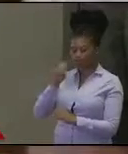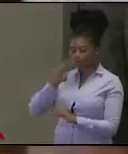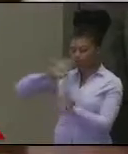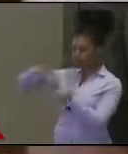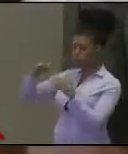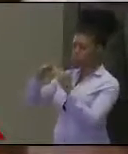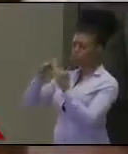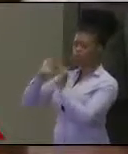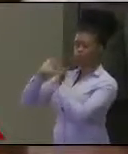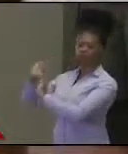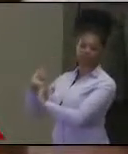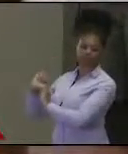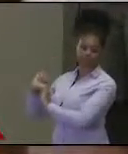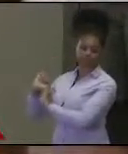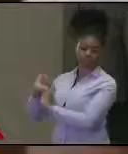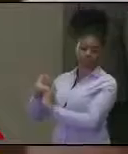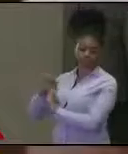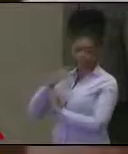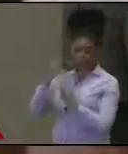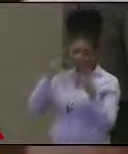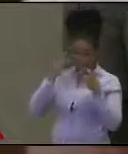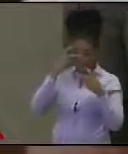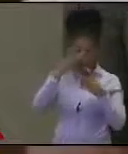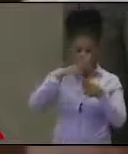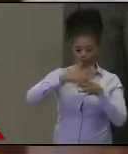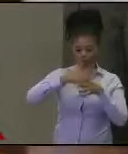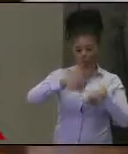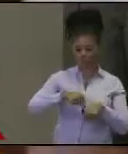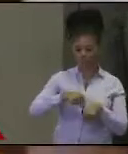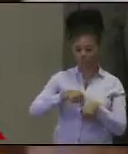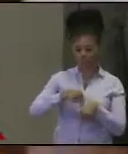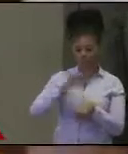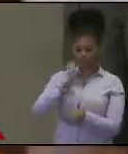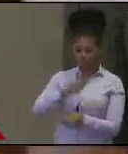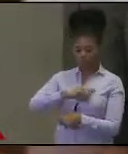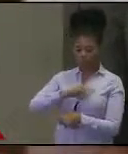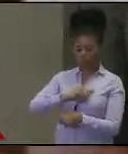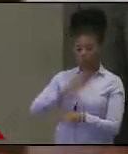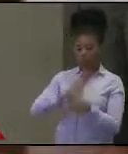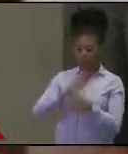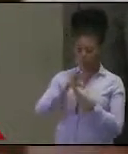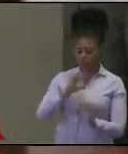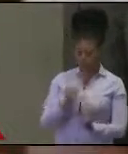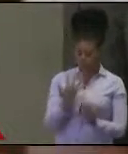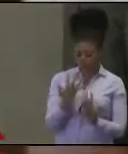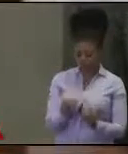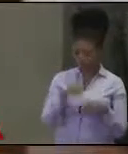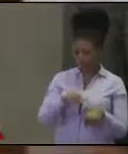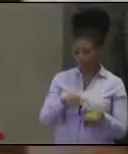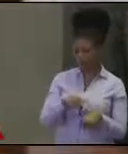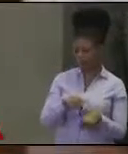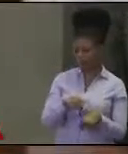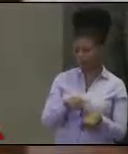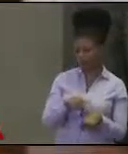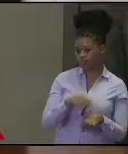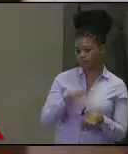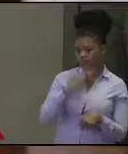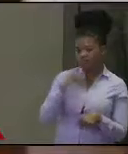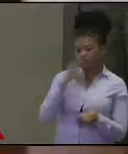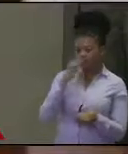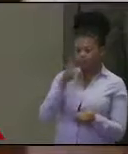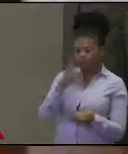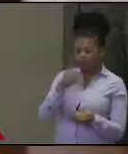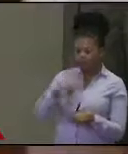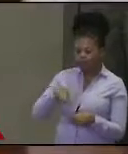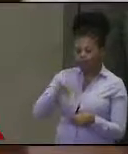abashimizi yabo abazofuna umsebenzi banyanzelekile kuba umsebenzi ngathi ufumaneka apha. So it speaks to us on